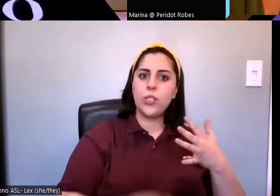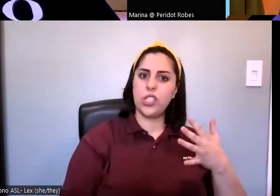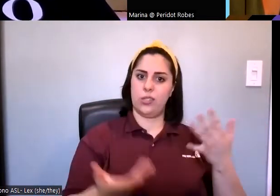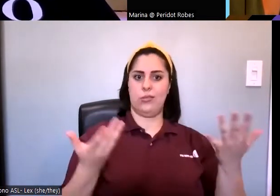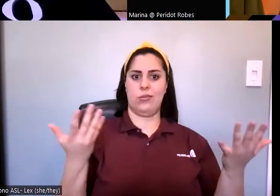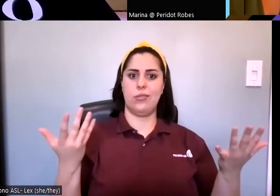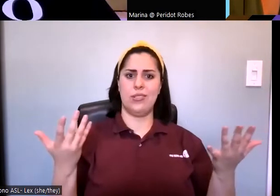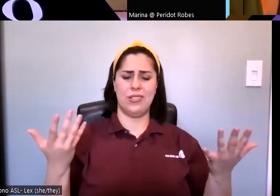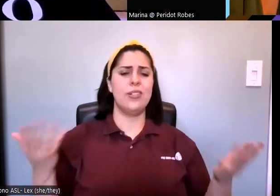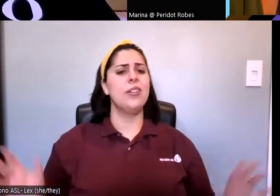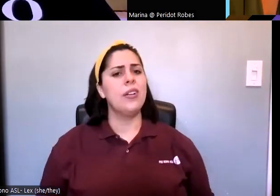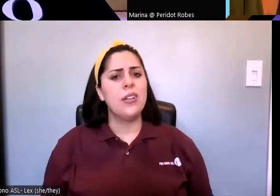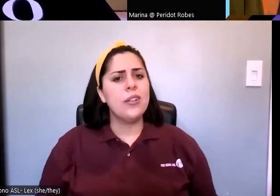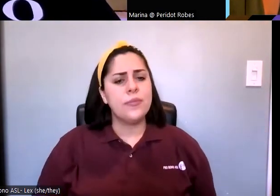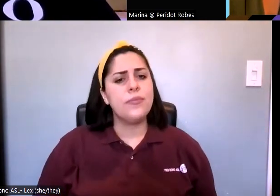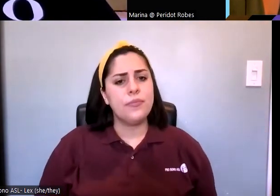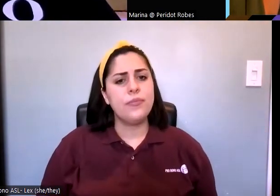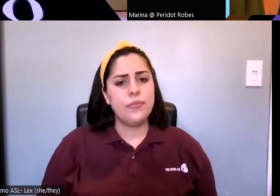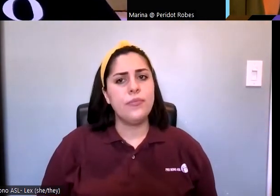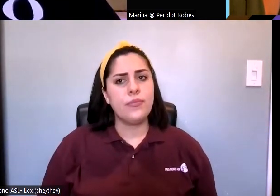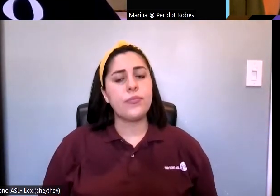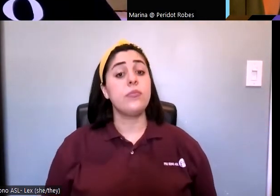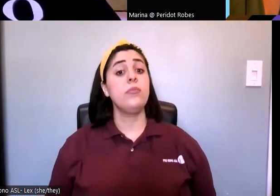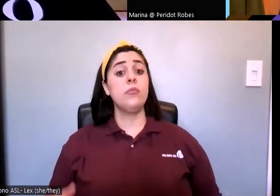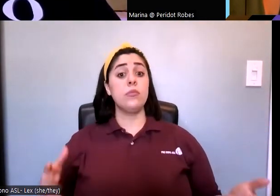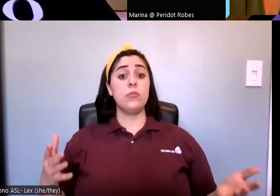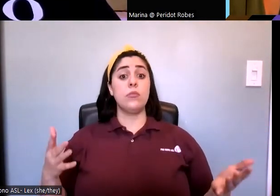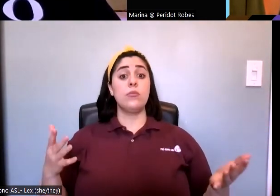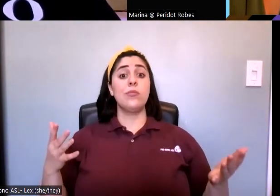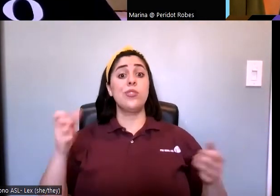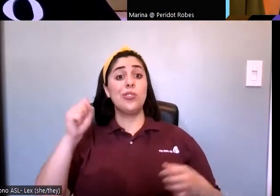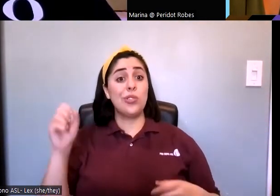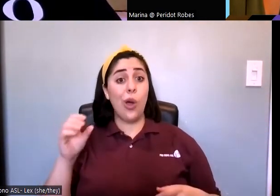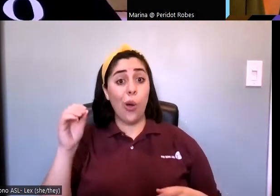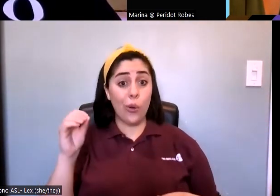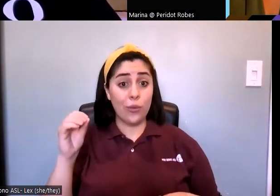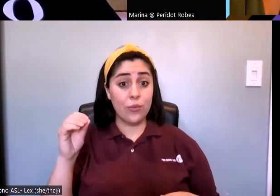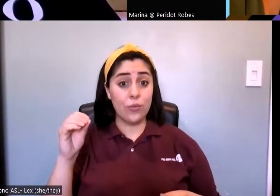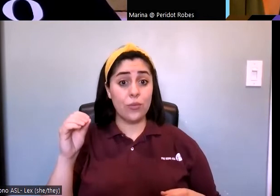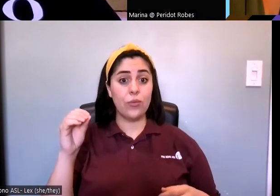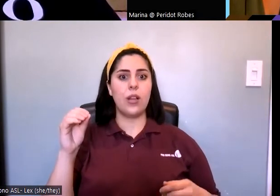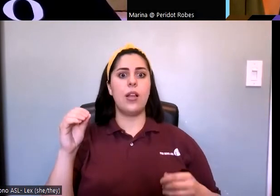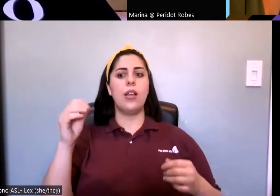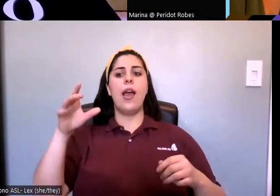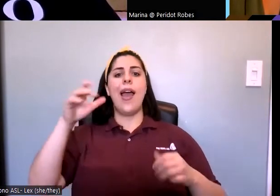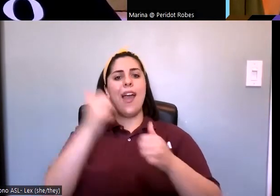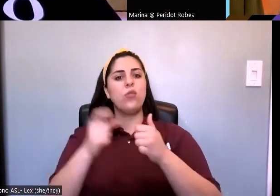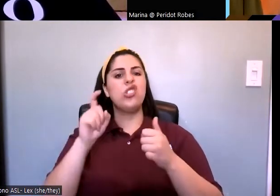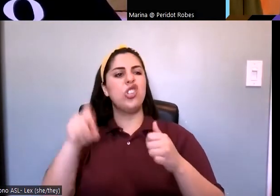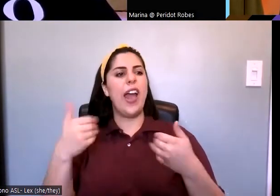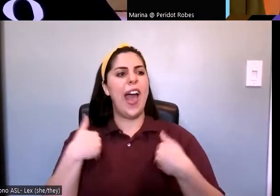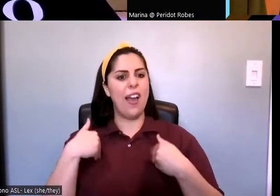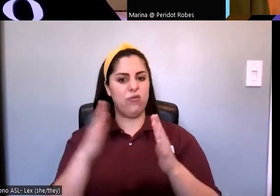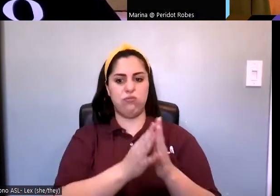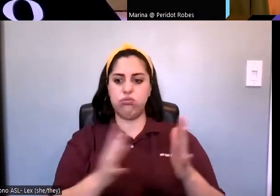fit worse. It's not a worse quality of fabric. It's exactly the same as what everybody else is getting. And